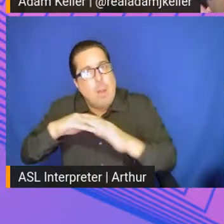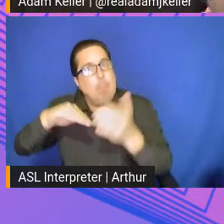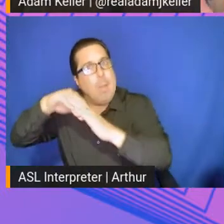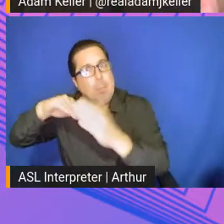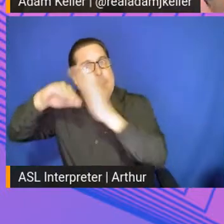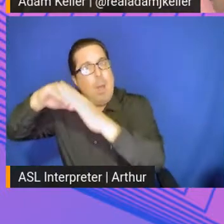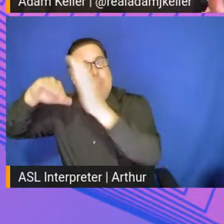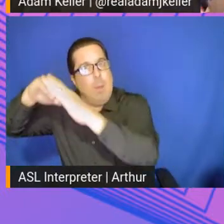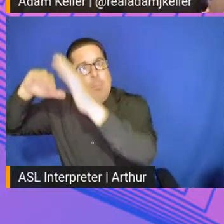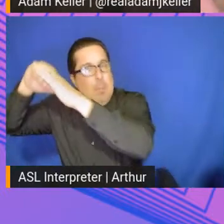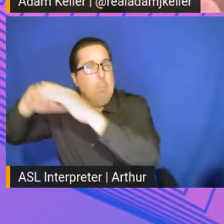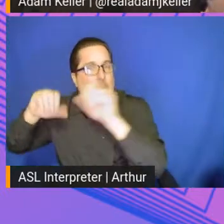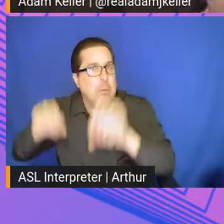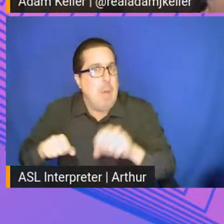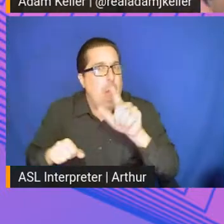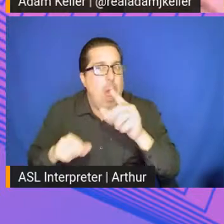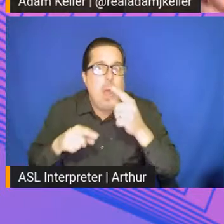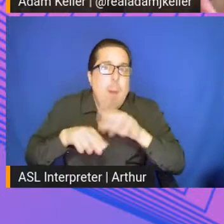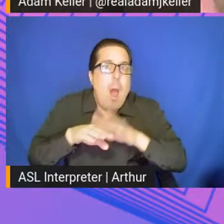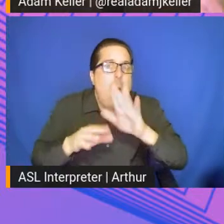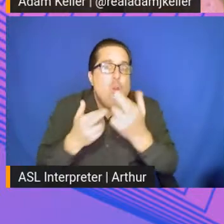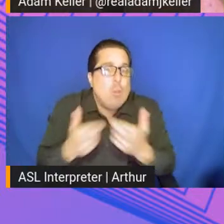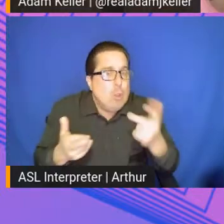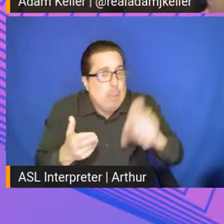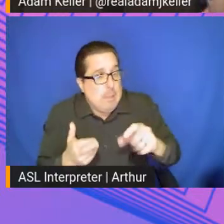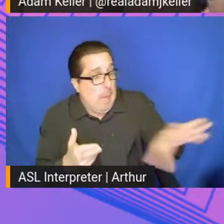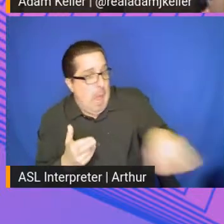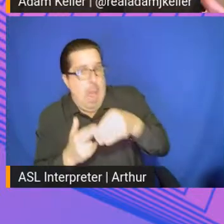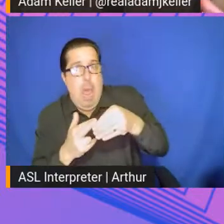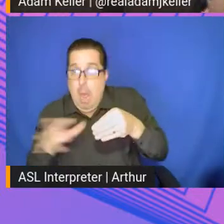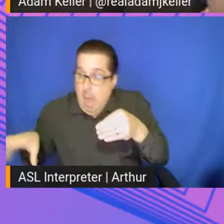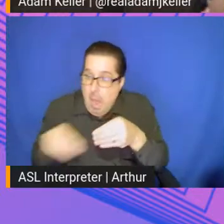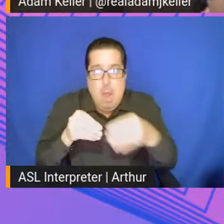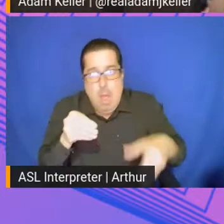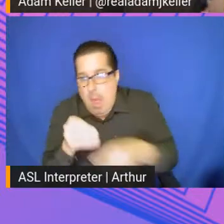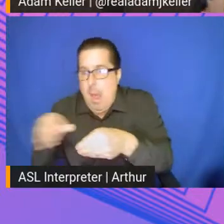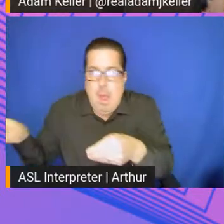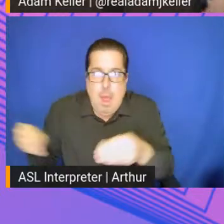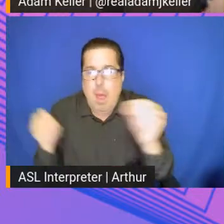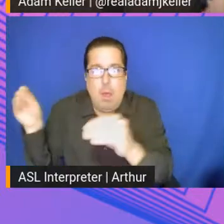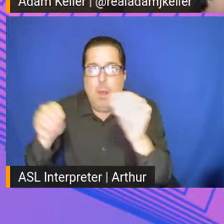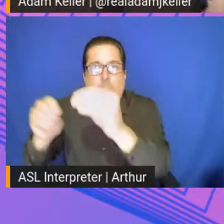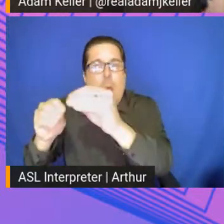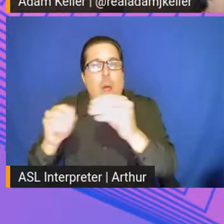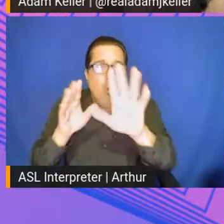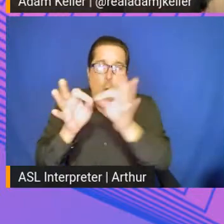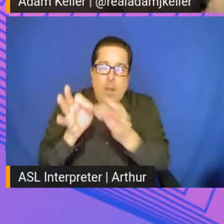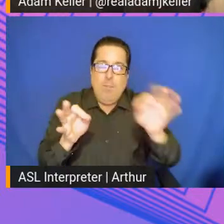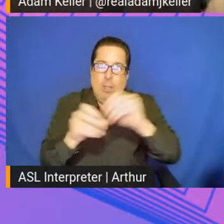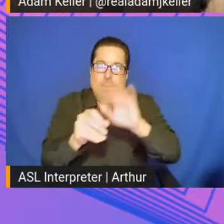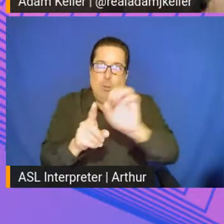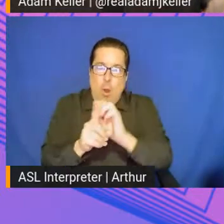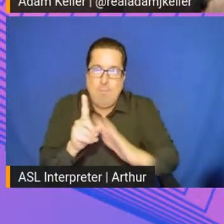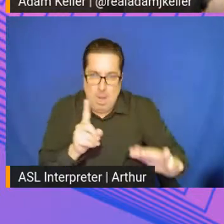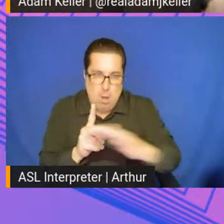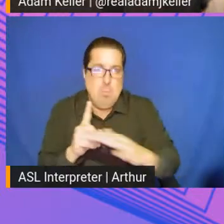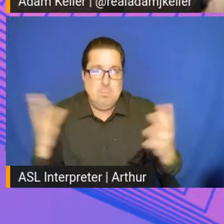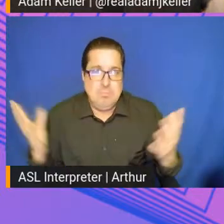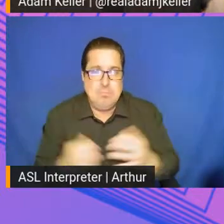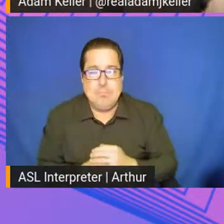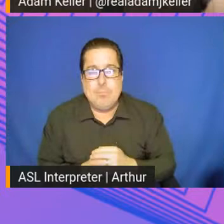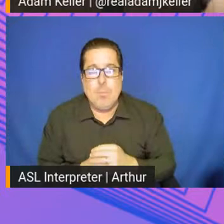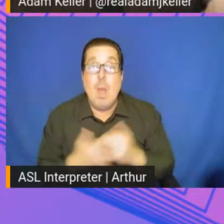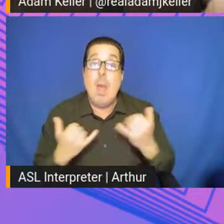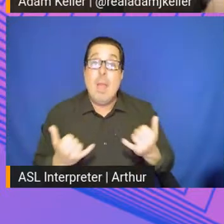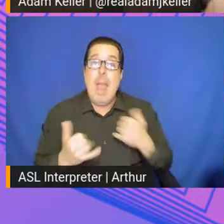to get whatever type of resource you actually need, or to build, to your definition as what's needed for your environments. So now we're going to